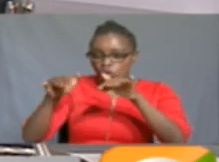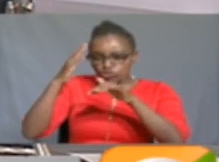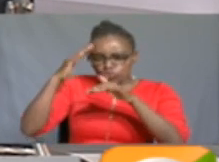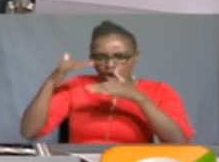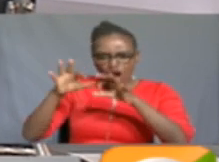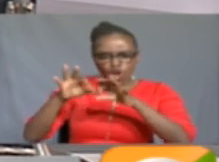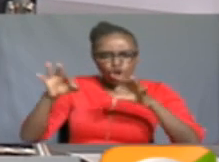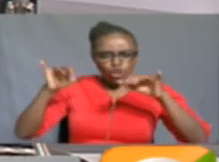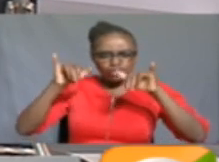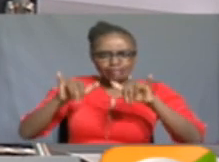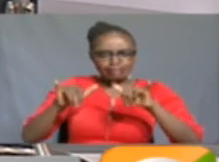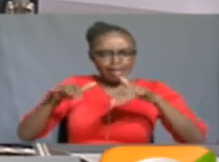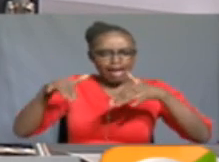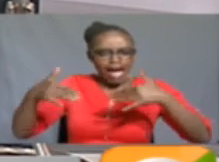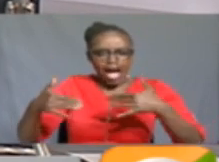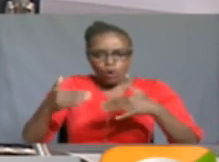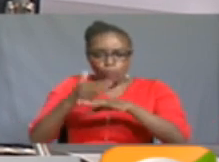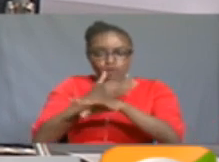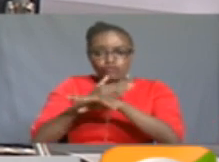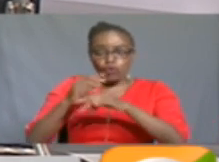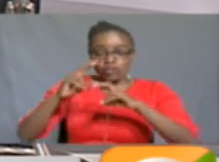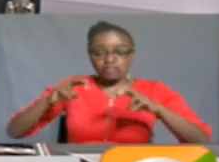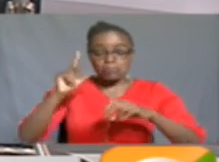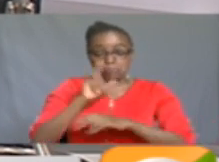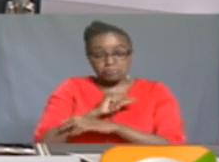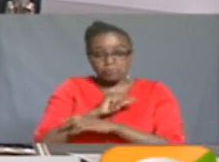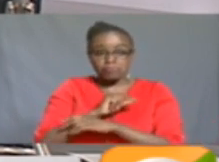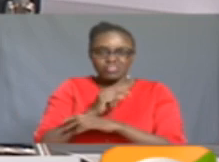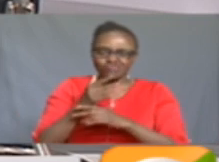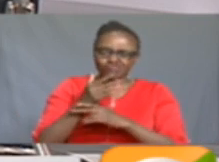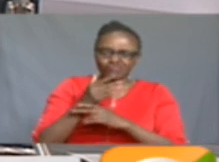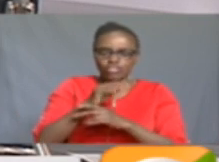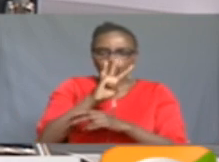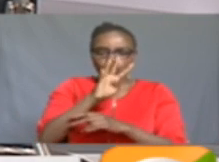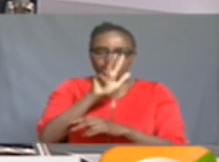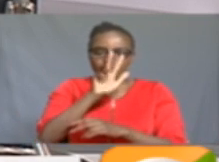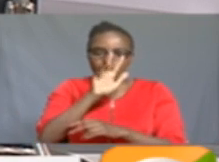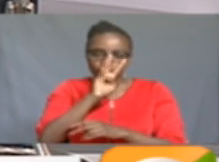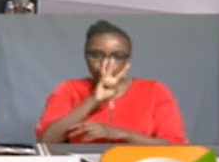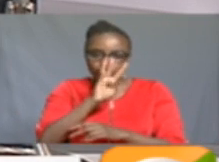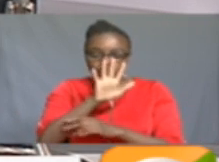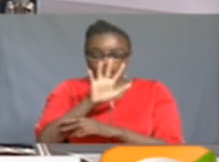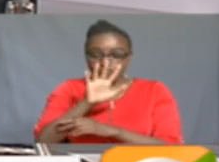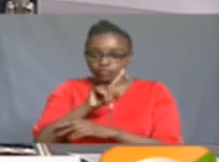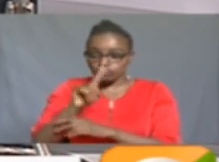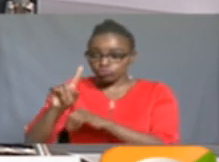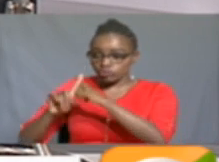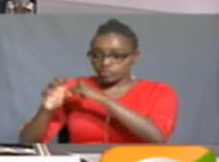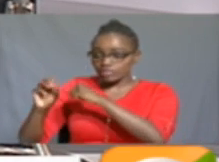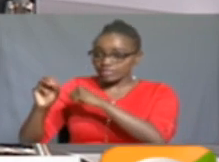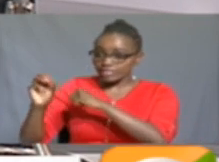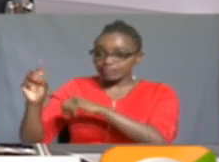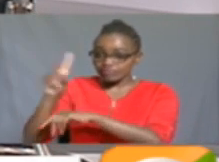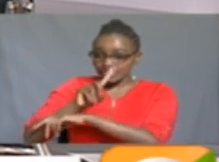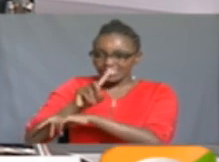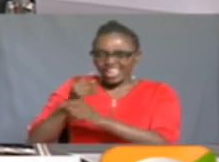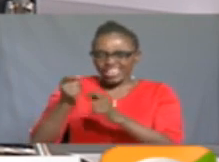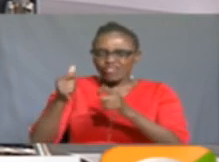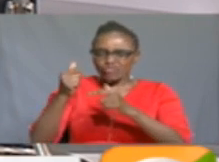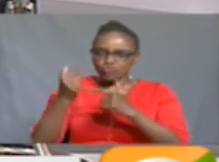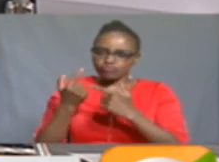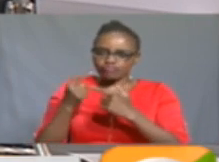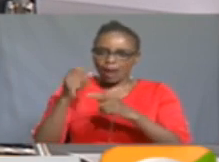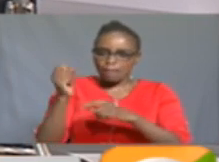long it will take before the investigations are completed, it could take anywhere between 45 to 60 days, up to several months and even